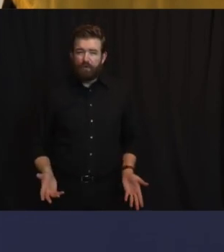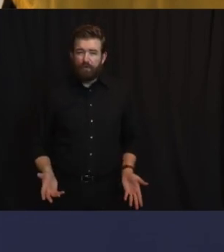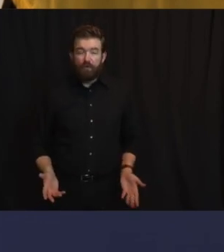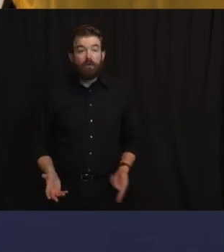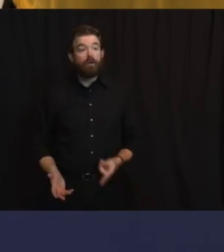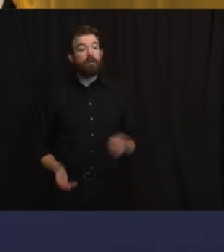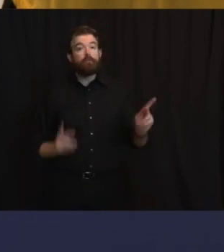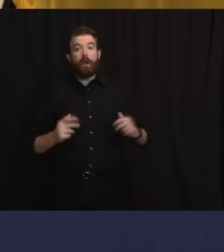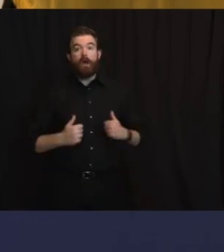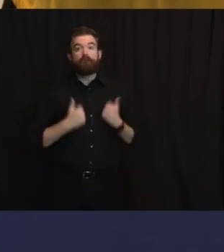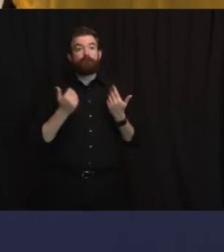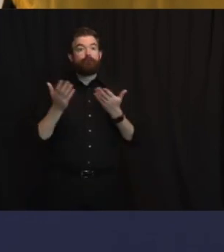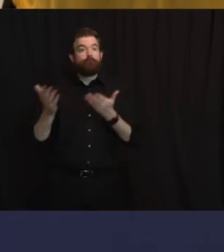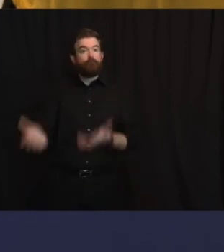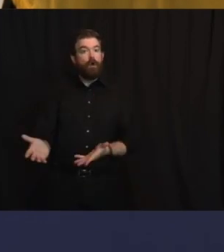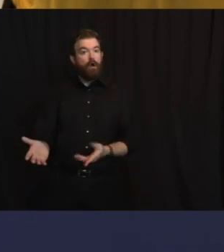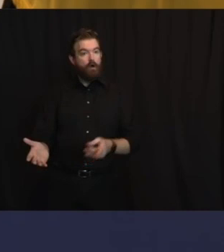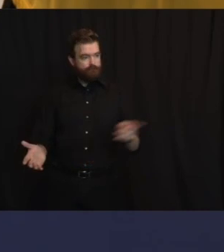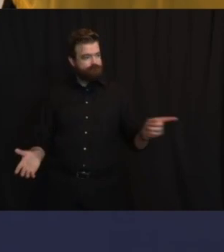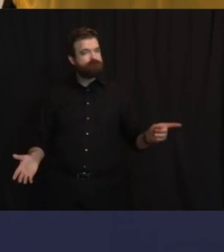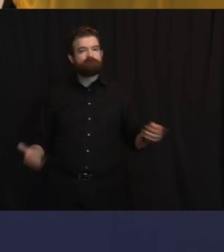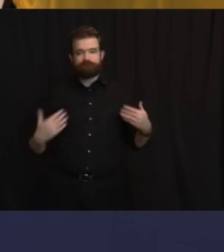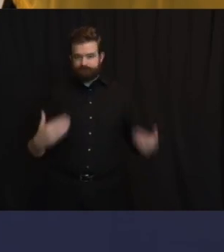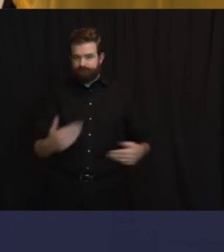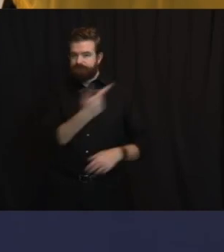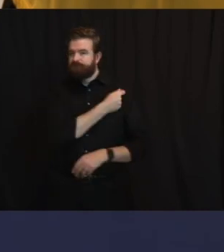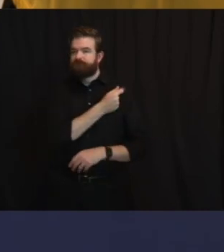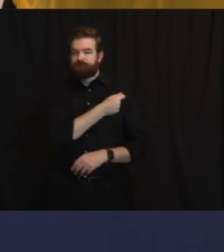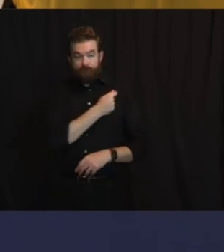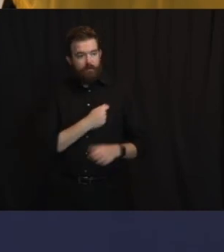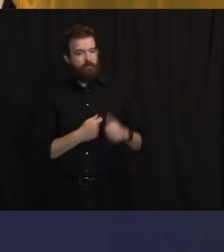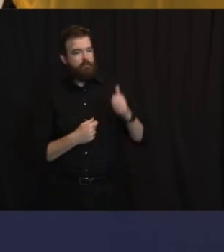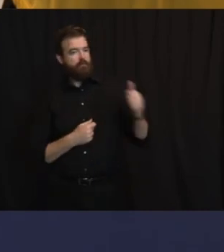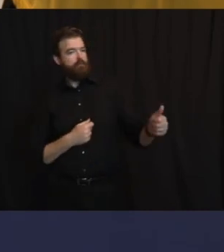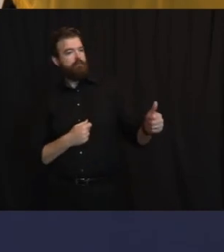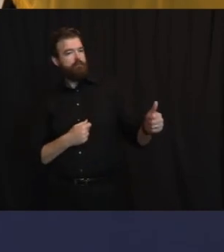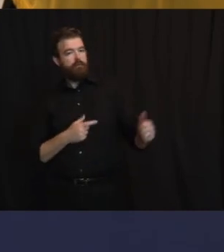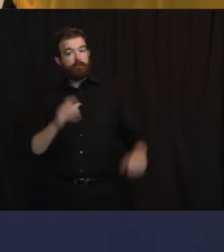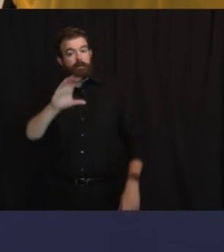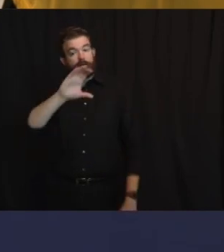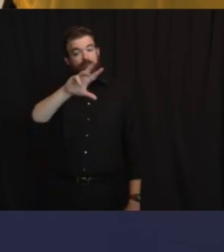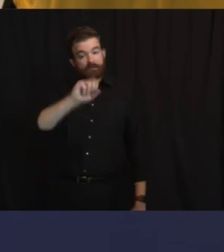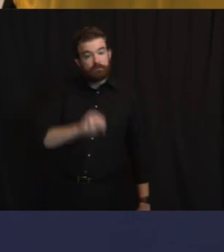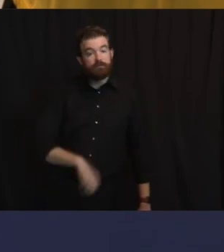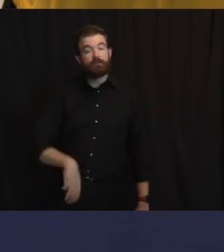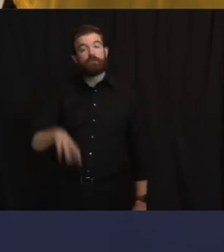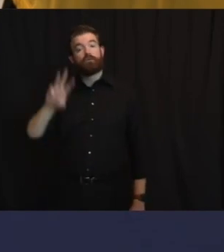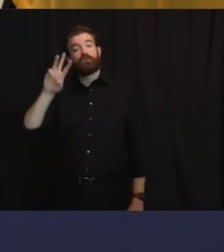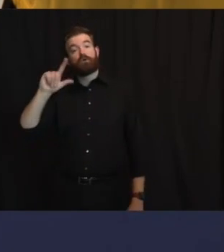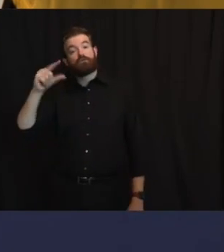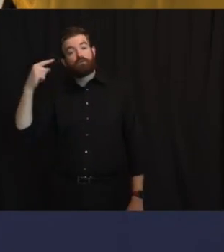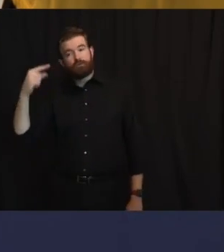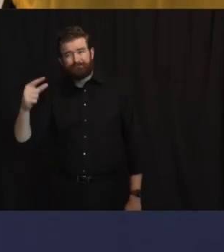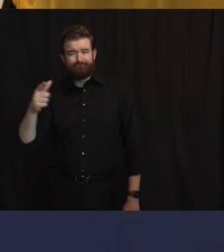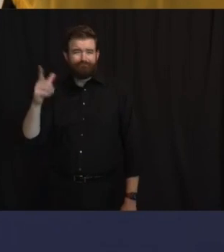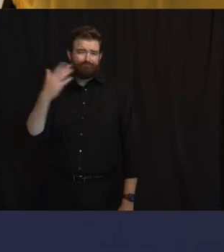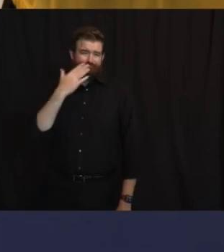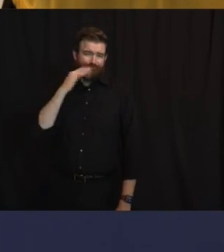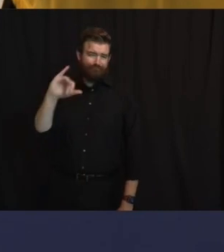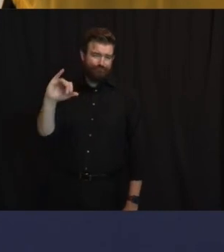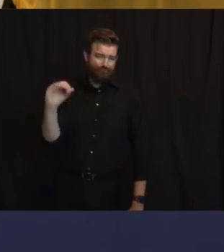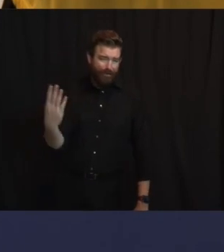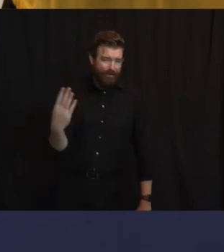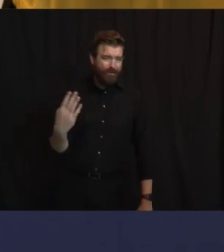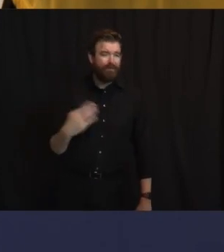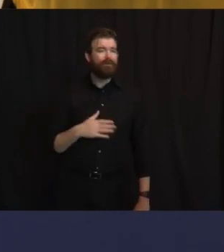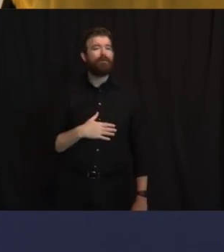by residents. And again, CVS and Walgreens, I think, did a fabulous job, and now the other pharmacy partners will come in behind them for